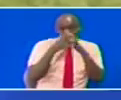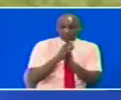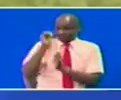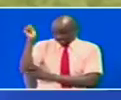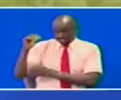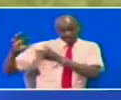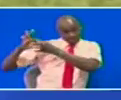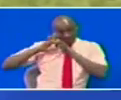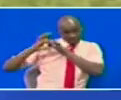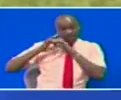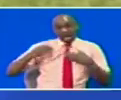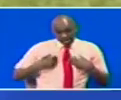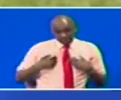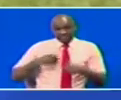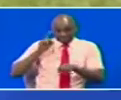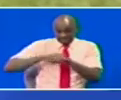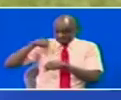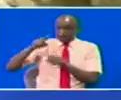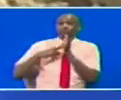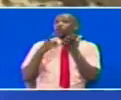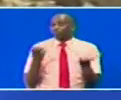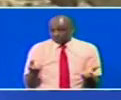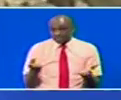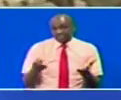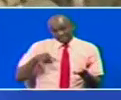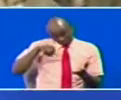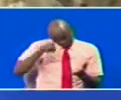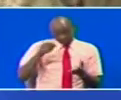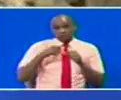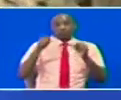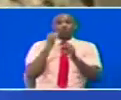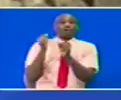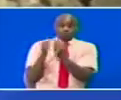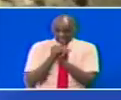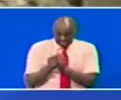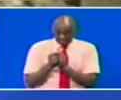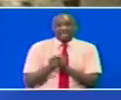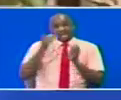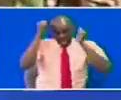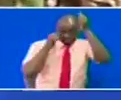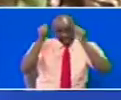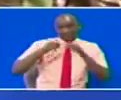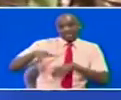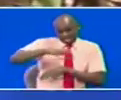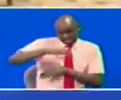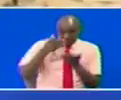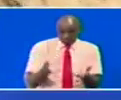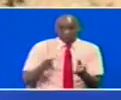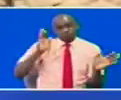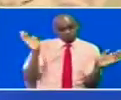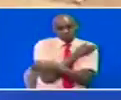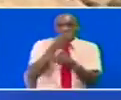cooperation between the two countries while emphatically indicating that they would continue to work together in military operations, especially to fight